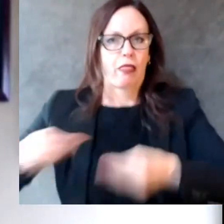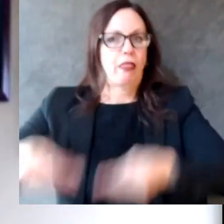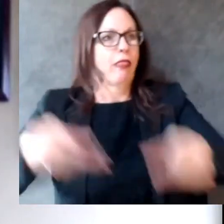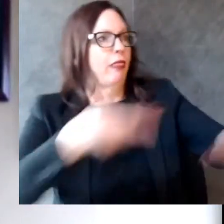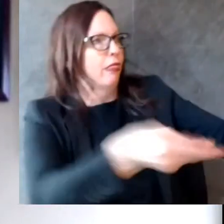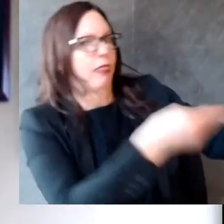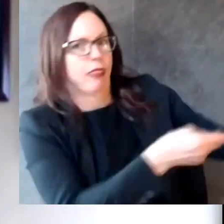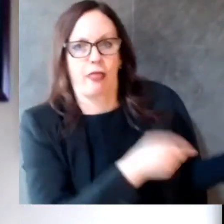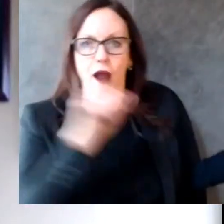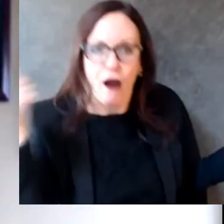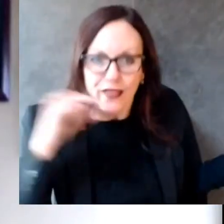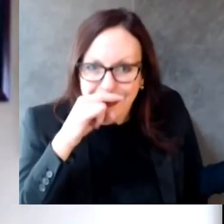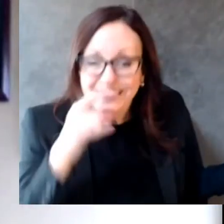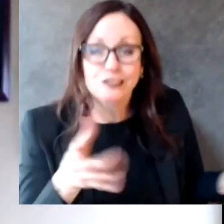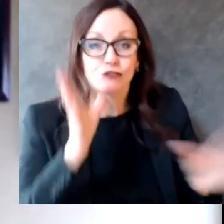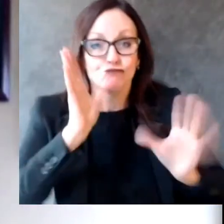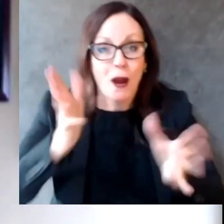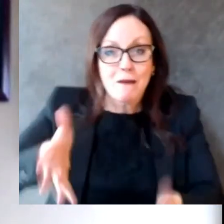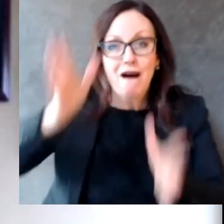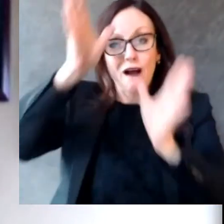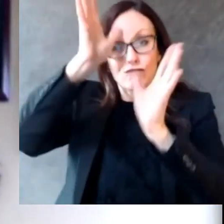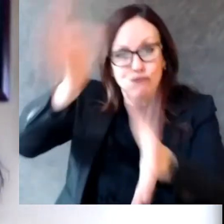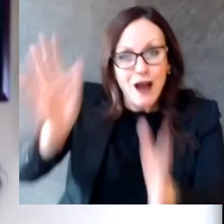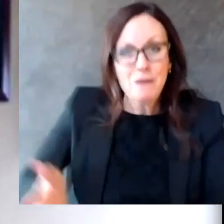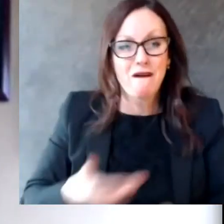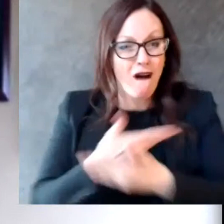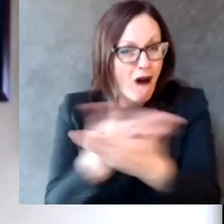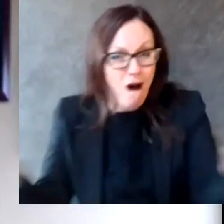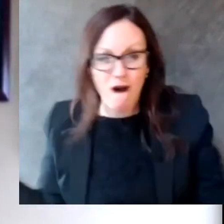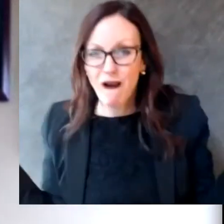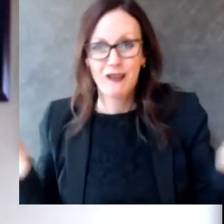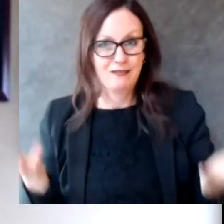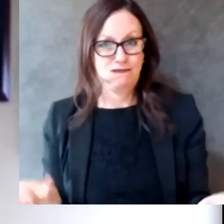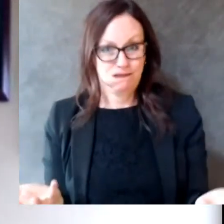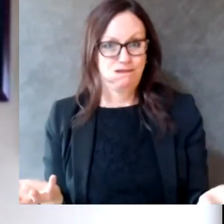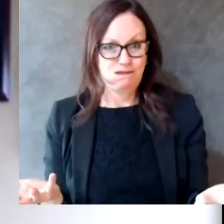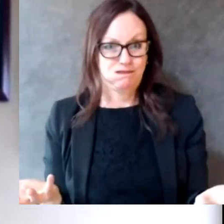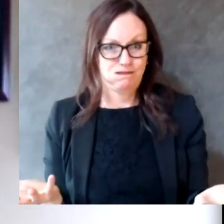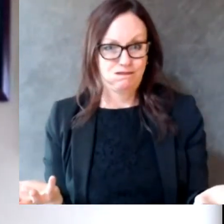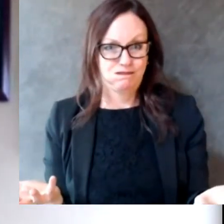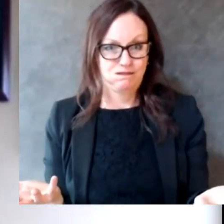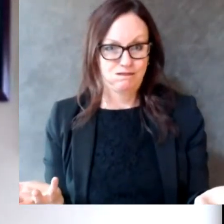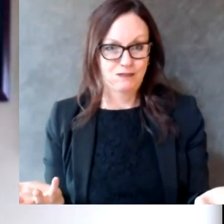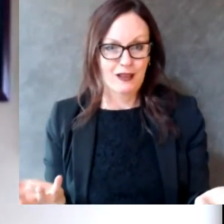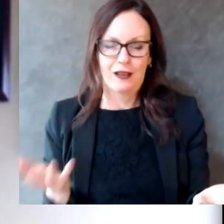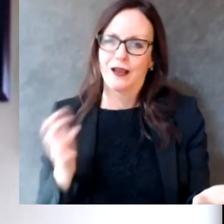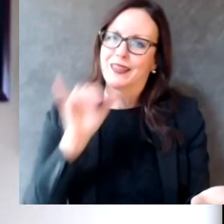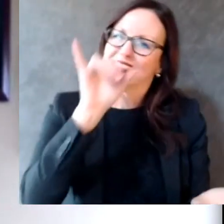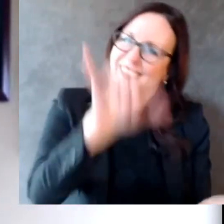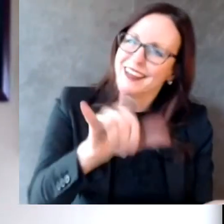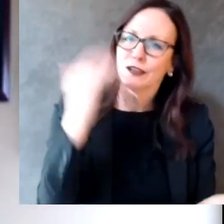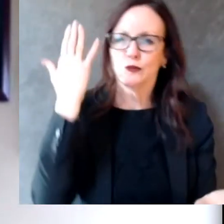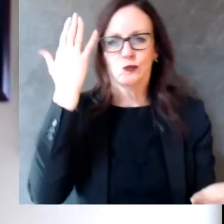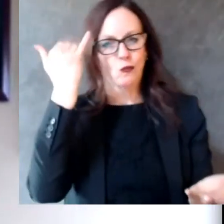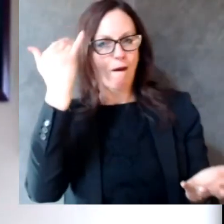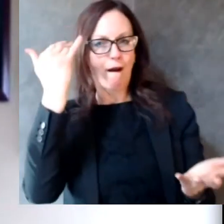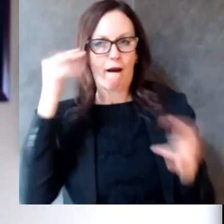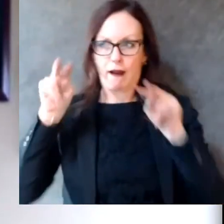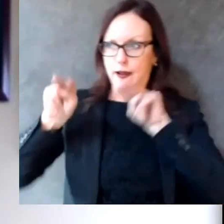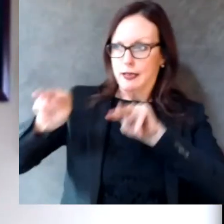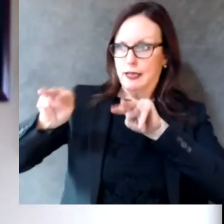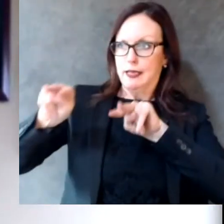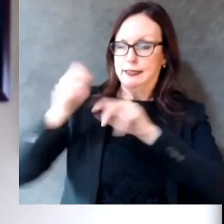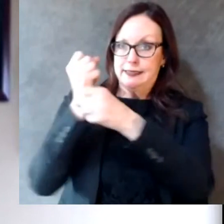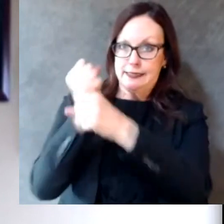think another helpful way to think about herd immunity and what that gets us is to think about it from the virus's